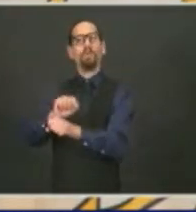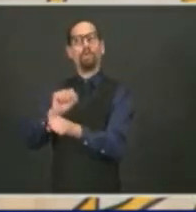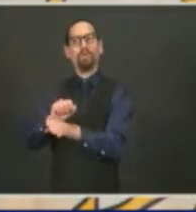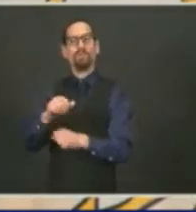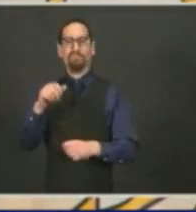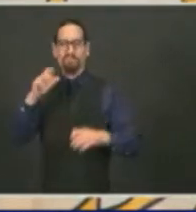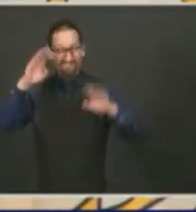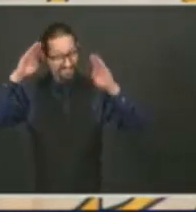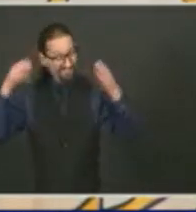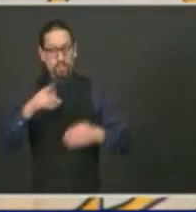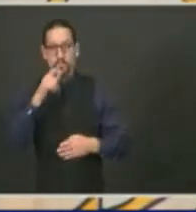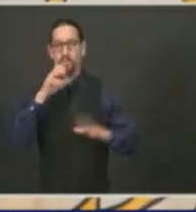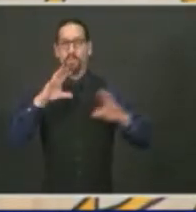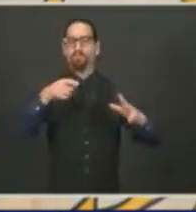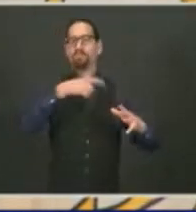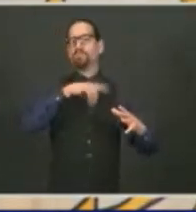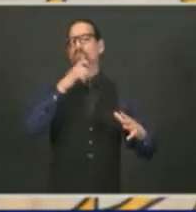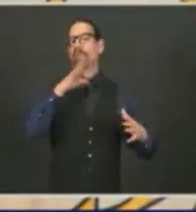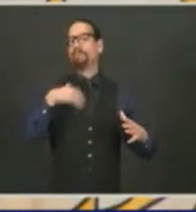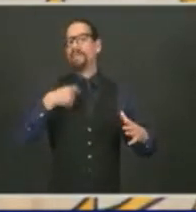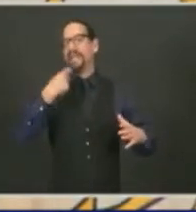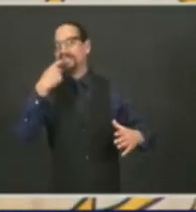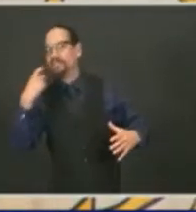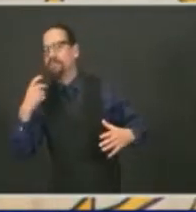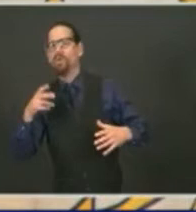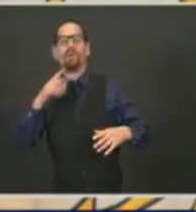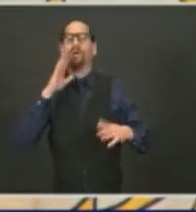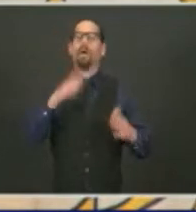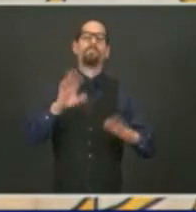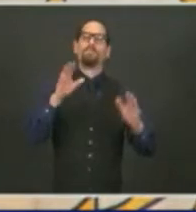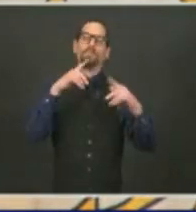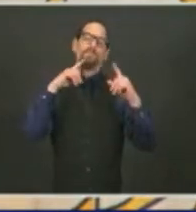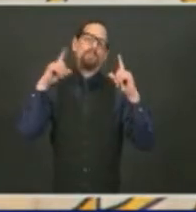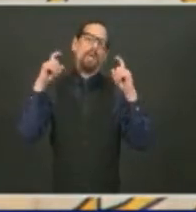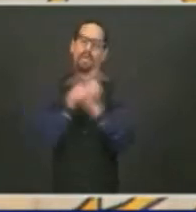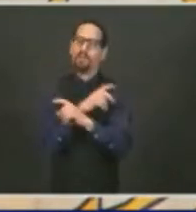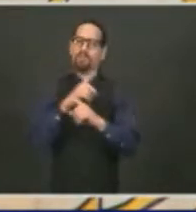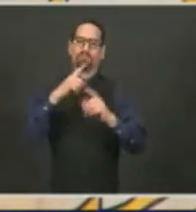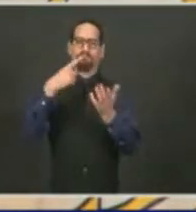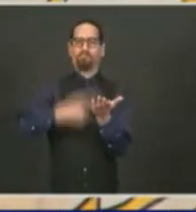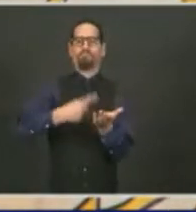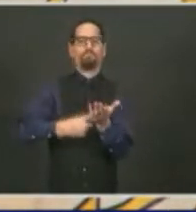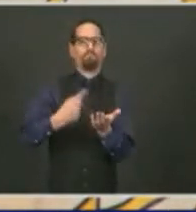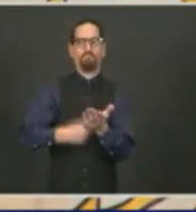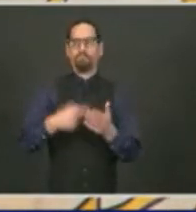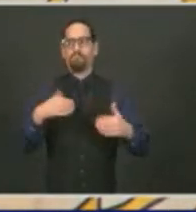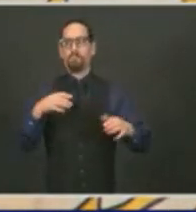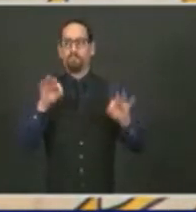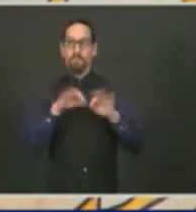a complex topic, all of which is to say we are on top of it and we need to do more.